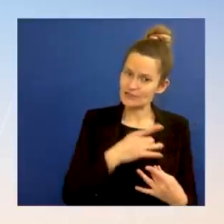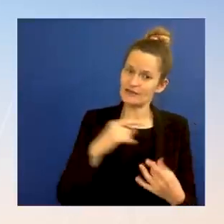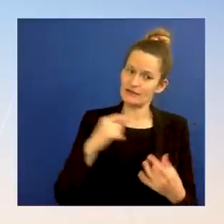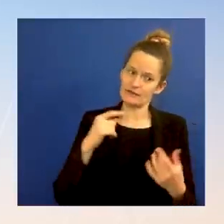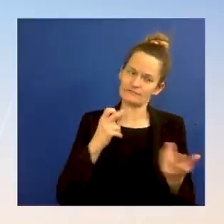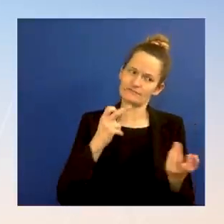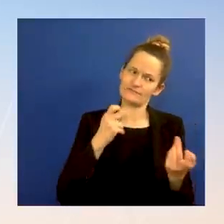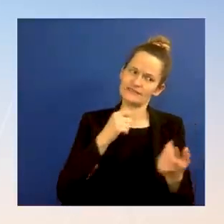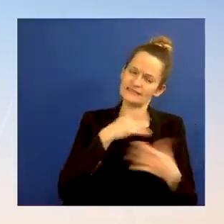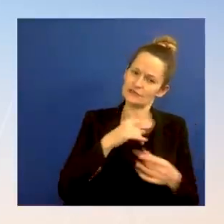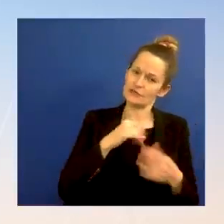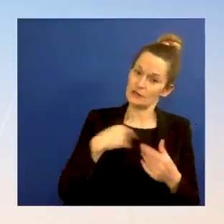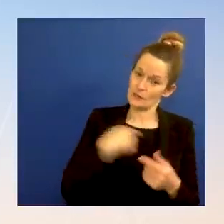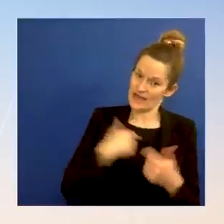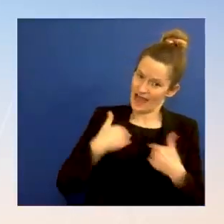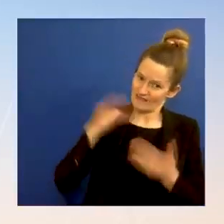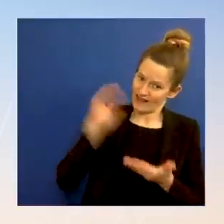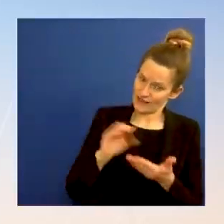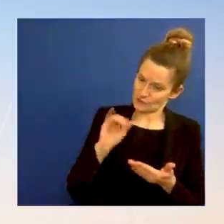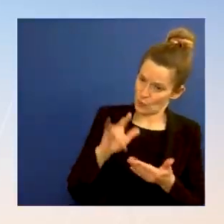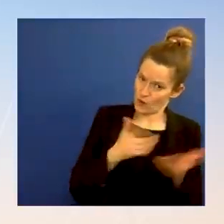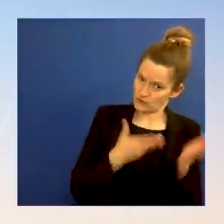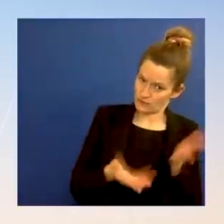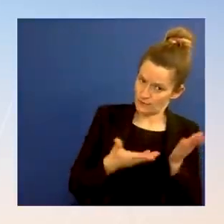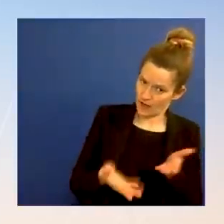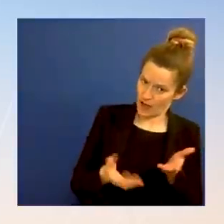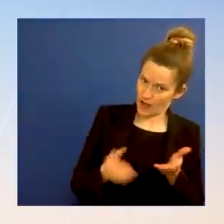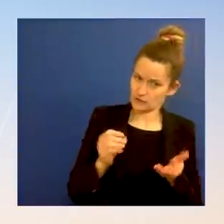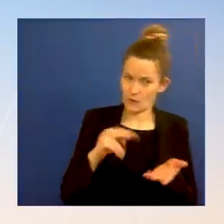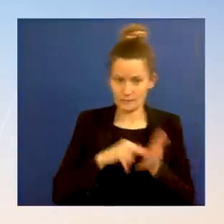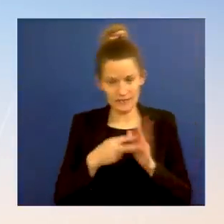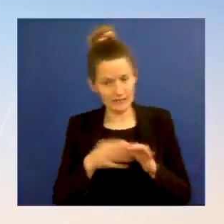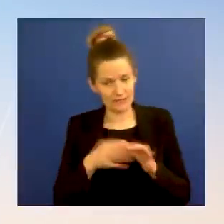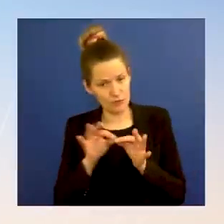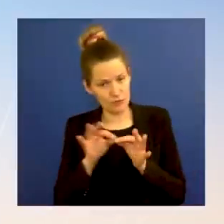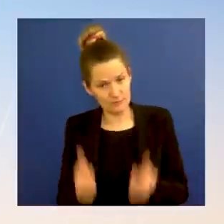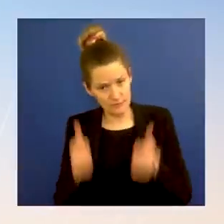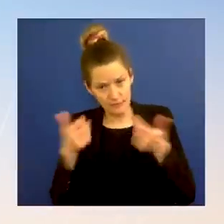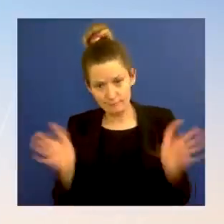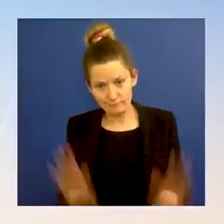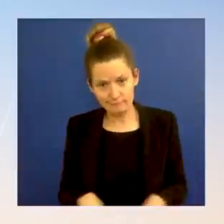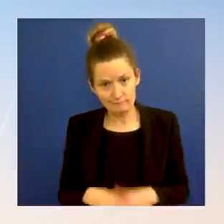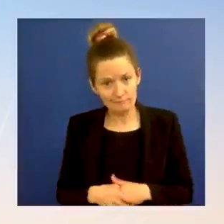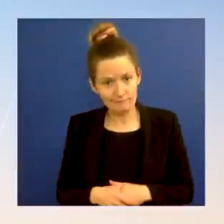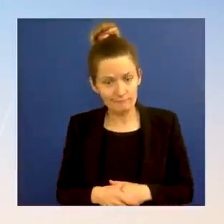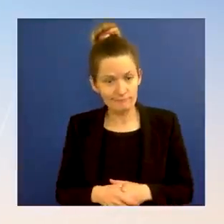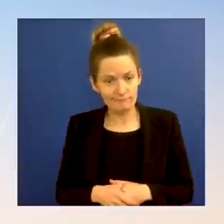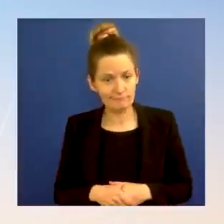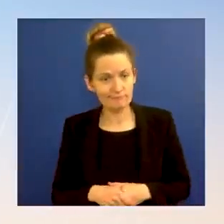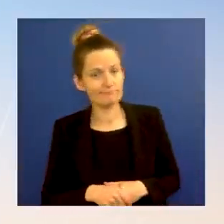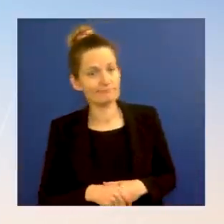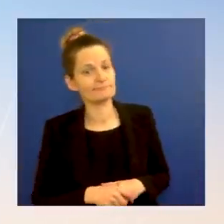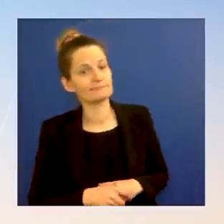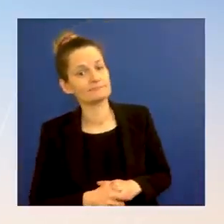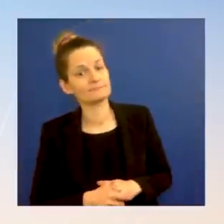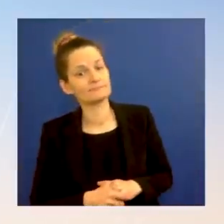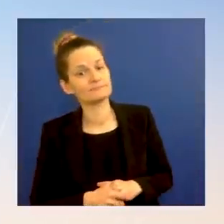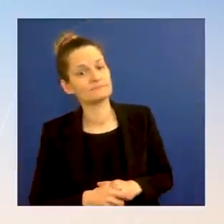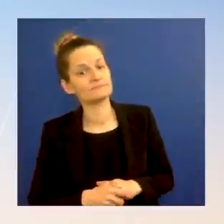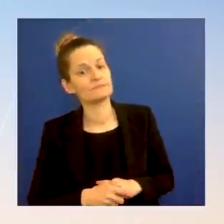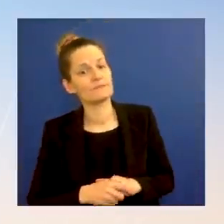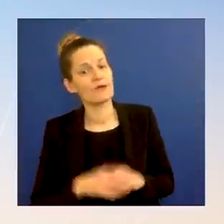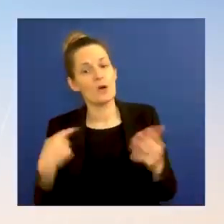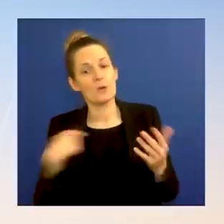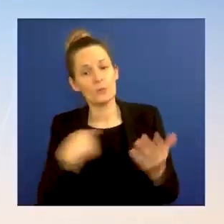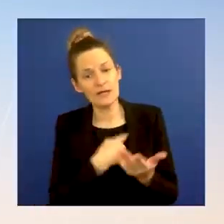that will increase the price of barrels of oil and increase gas prices. So we are looking at ways to, and I said yesterday, I believe,